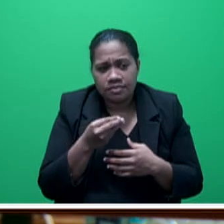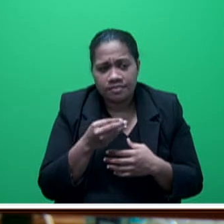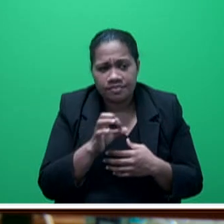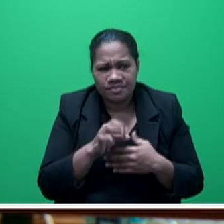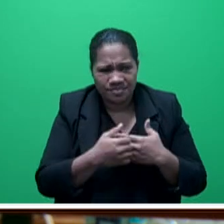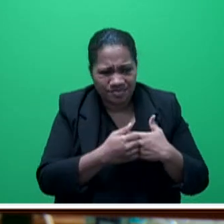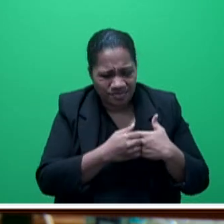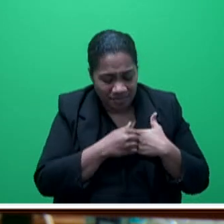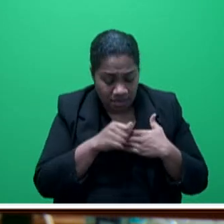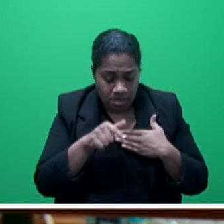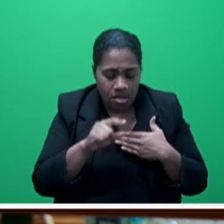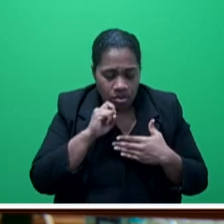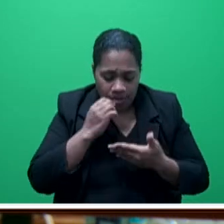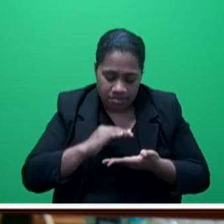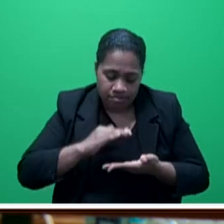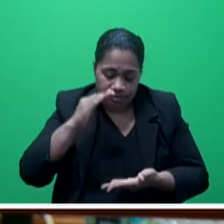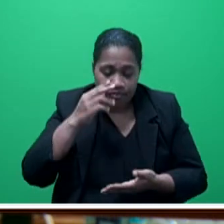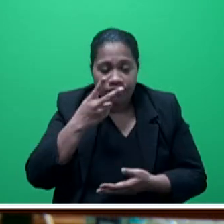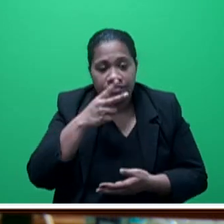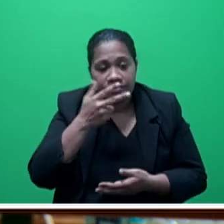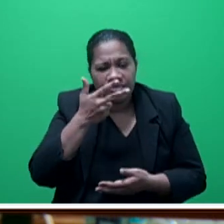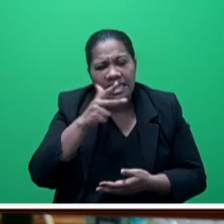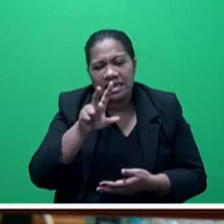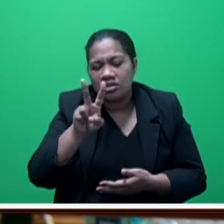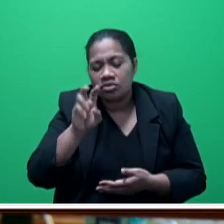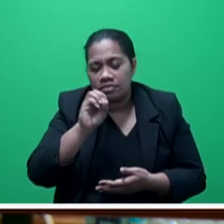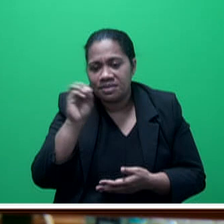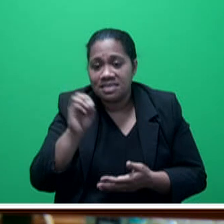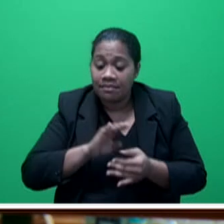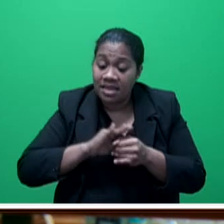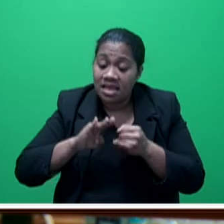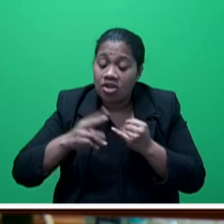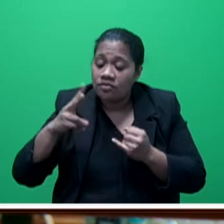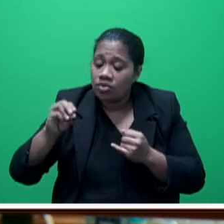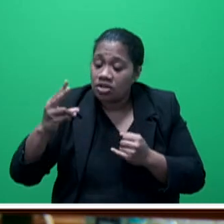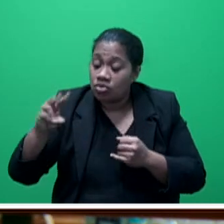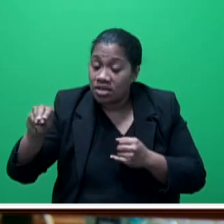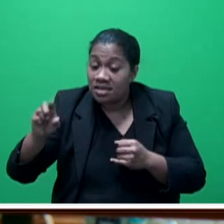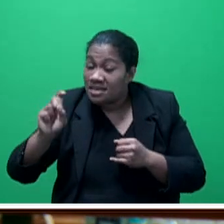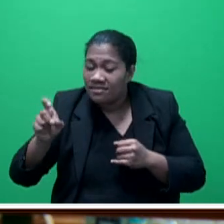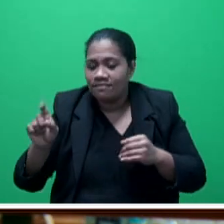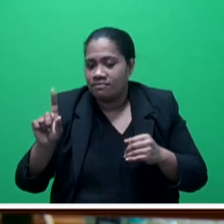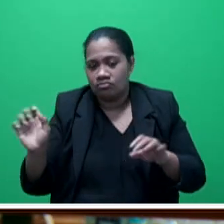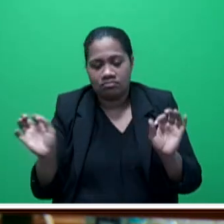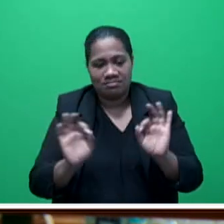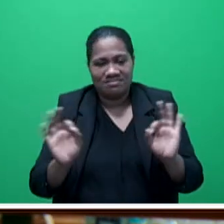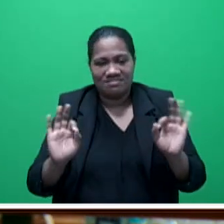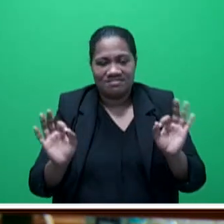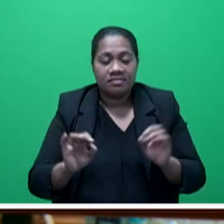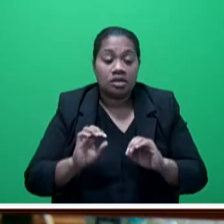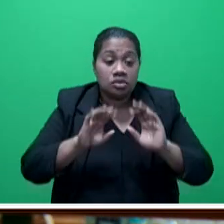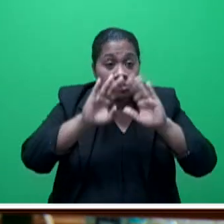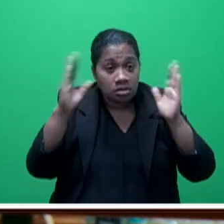will increase by 82% by end of 2020 if no action is taken, leading to increased potential for